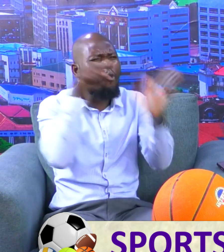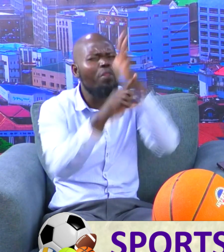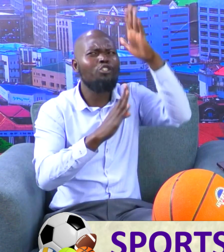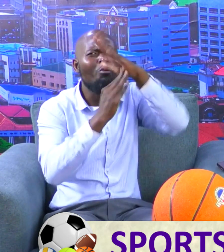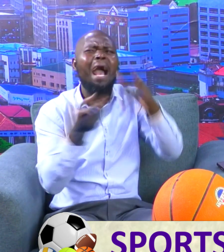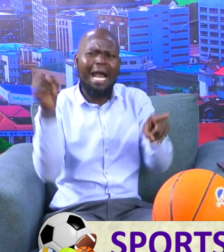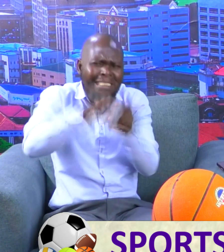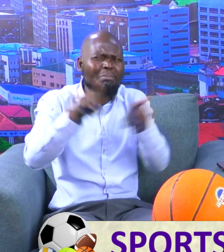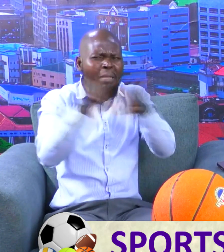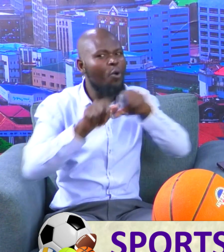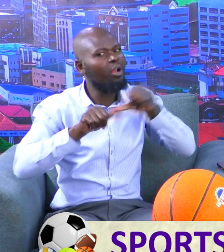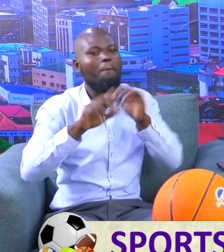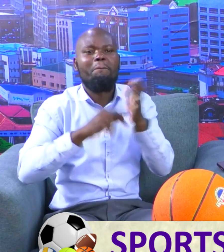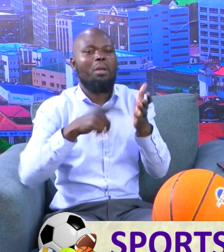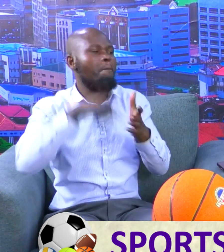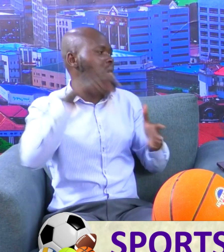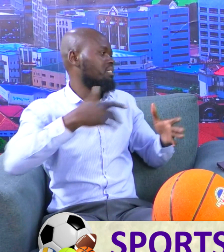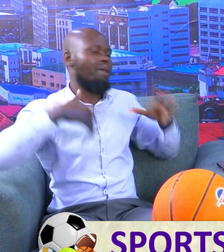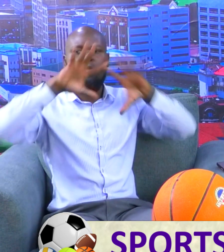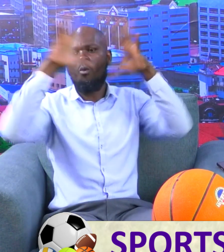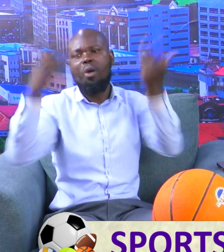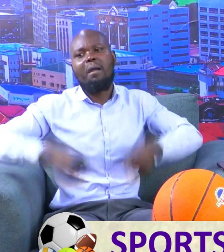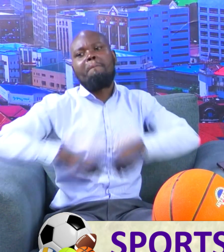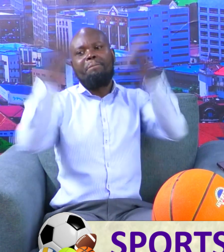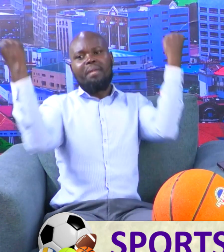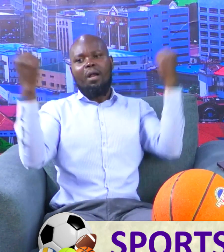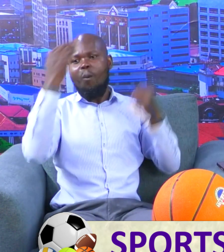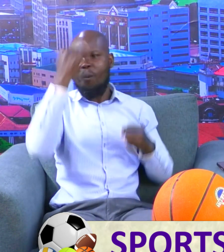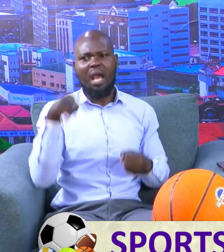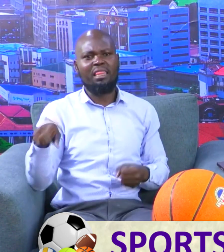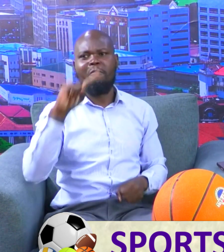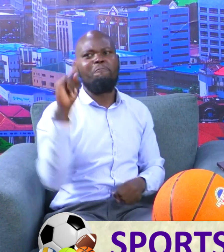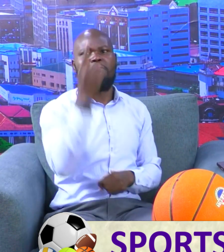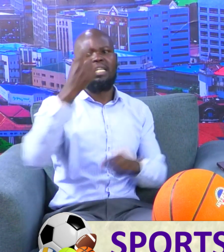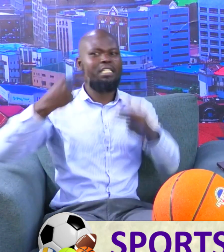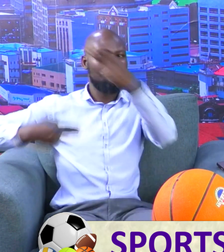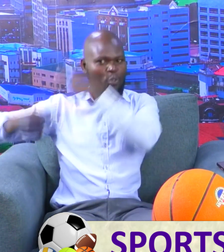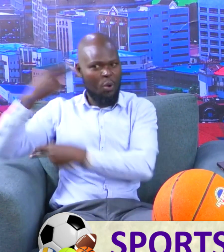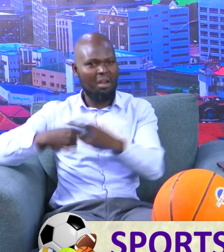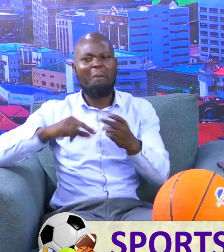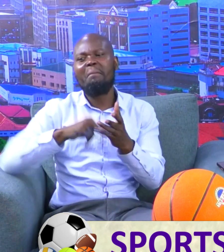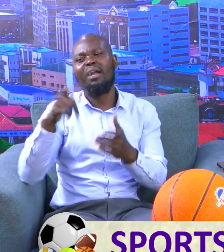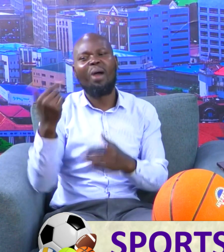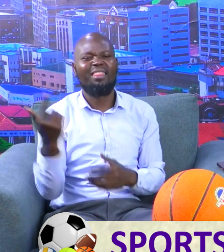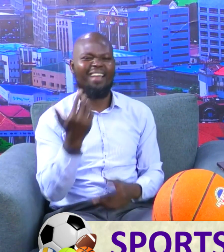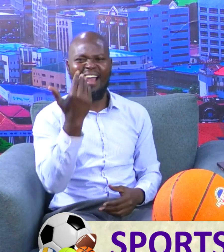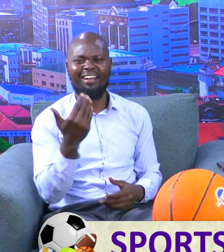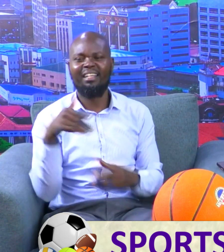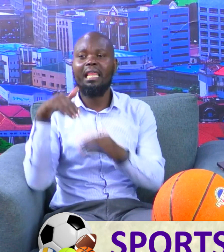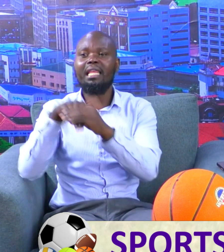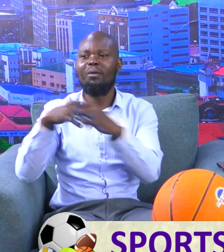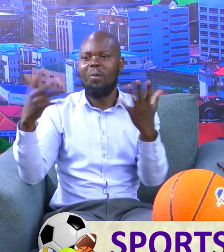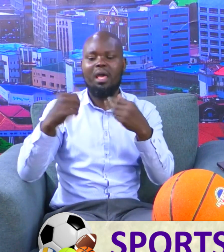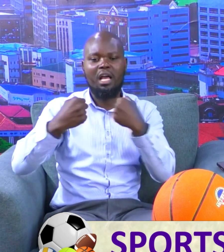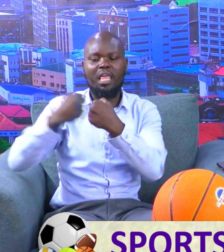think that's what Haaland was really focused on, and that was his aim, to break the world record and also to break